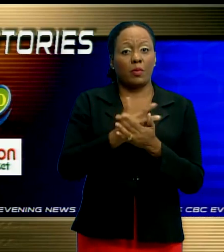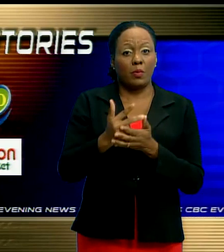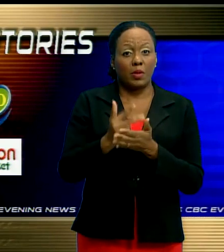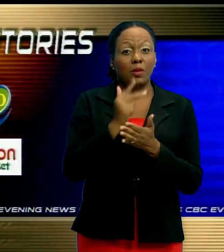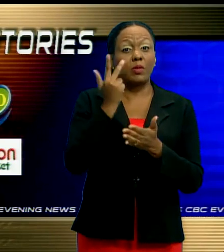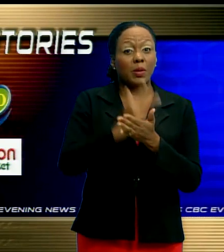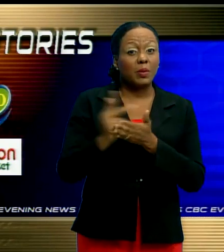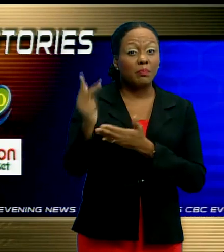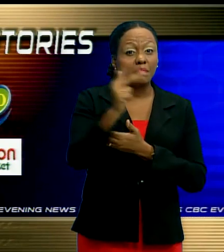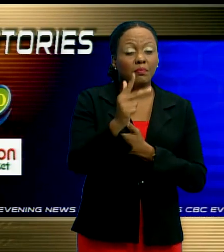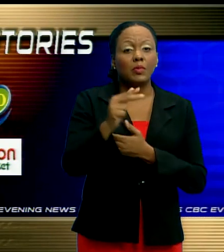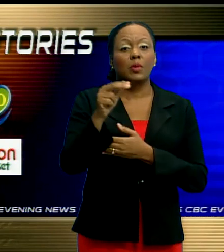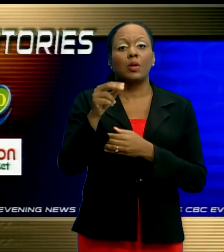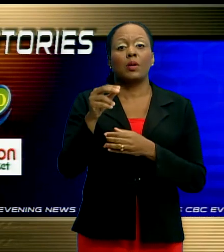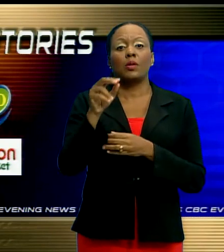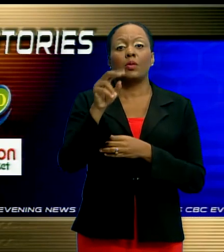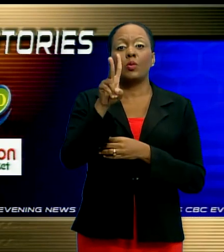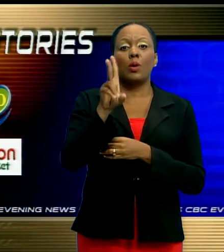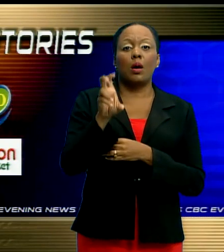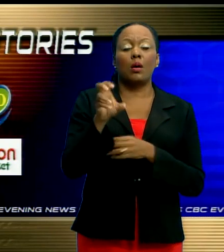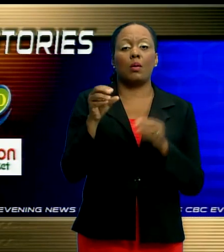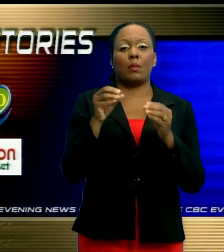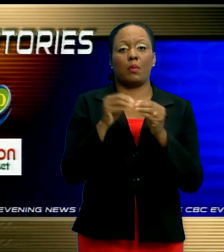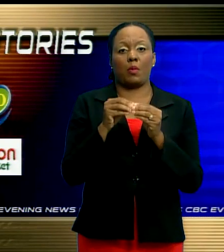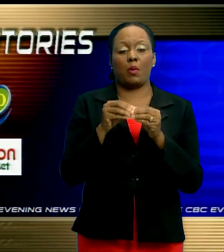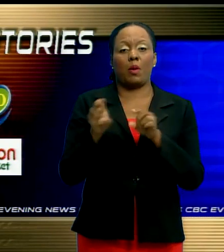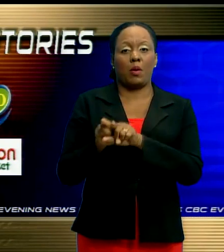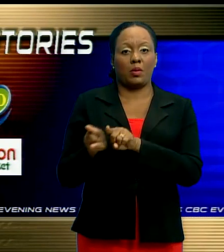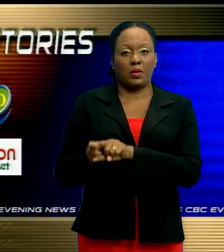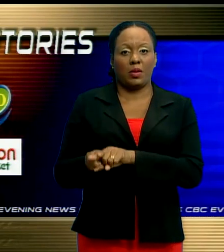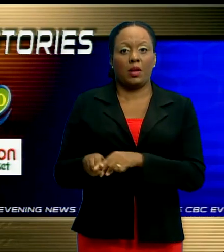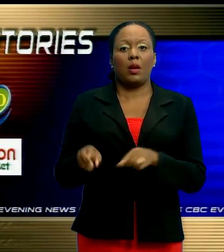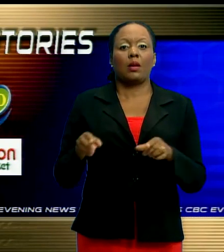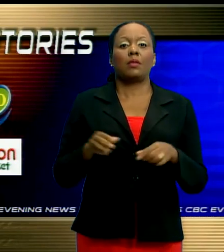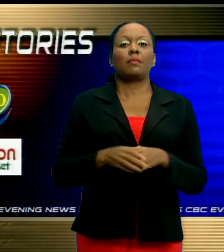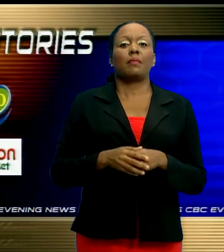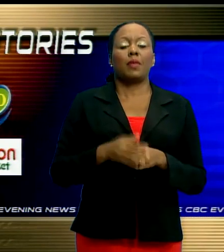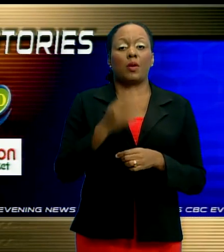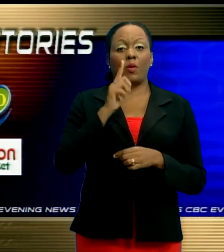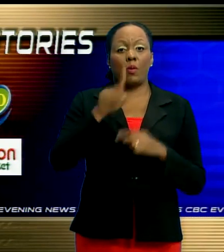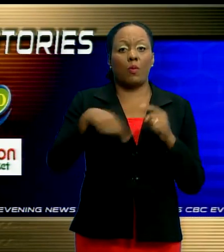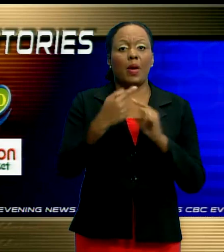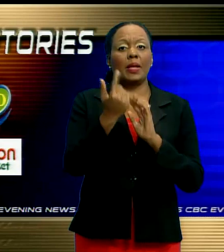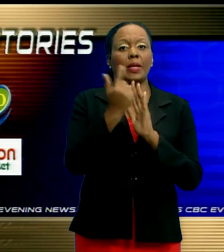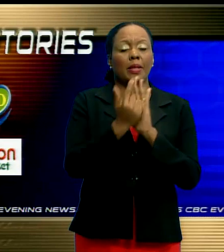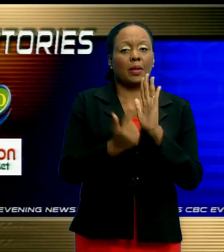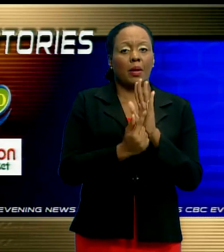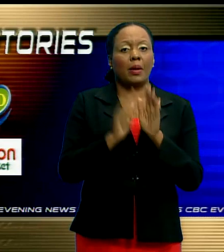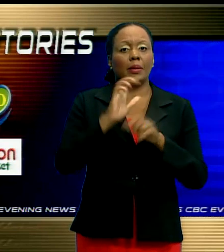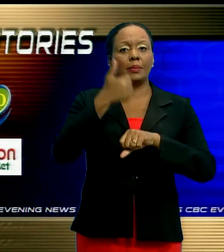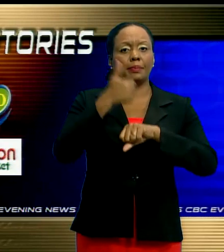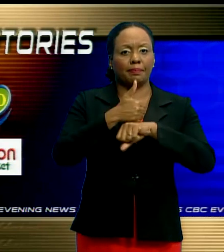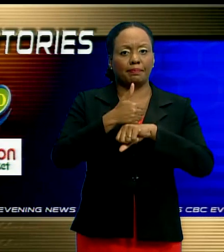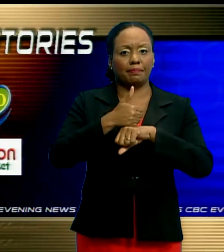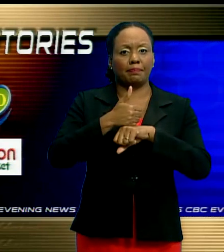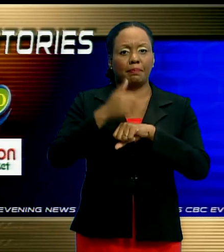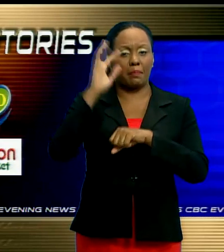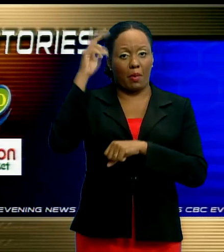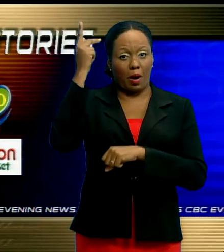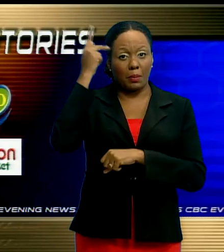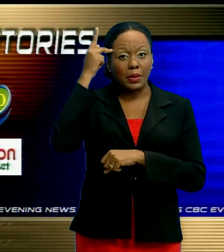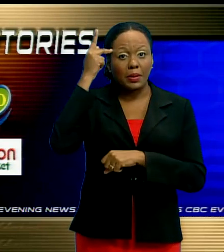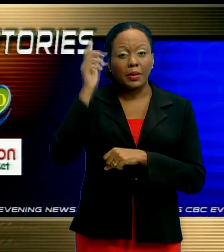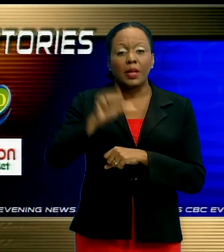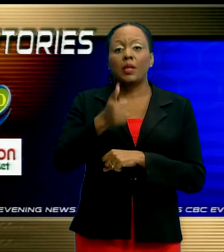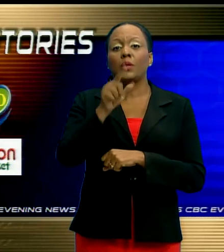over 200 more will receive their instruments of appointment. Mr. Jones says once the requisite legislation is laid in Parliament,